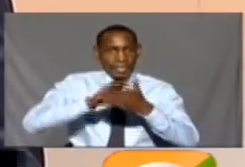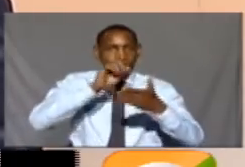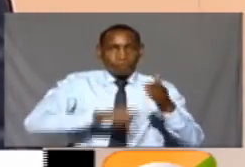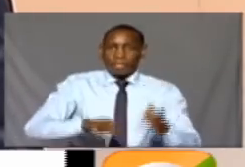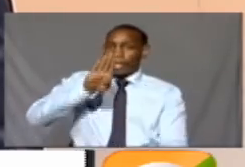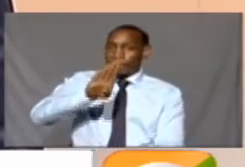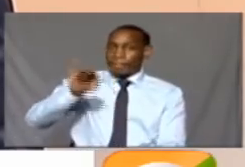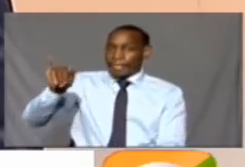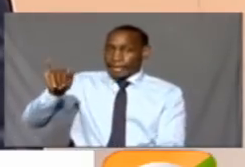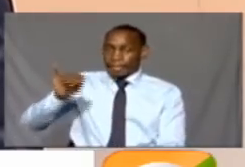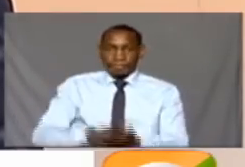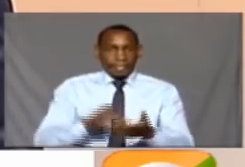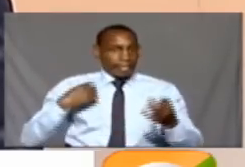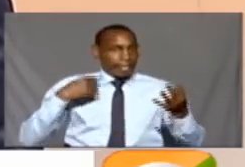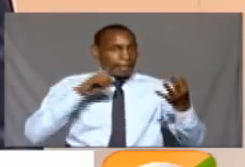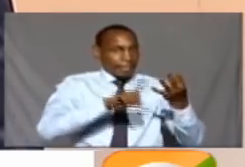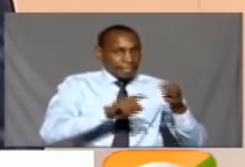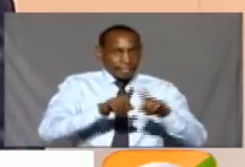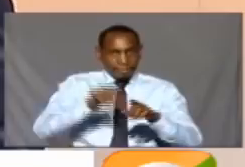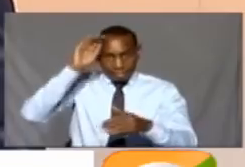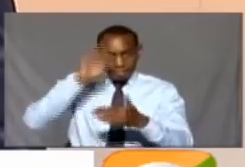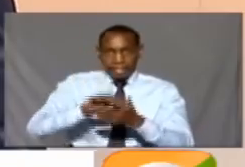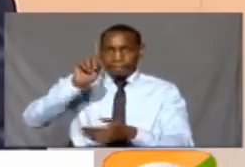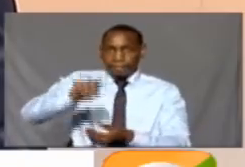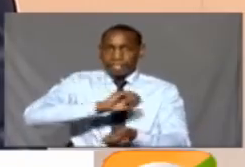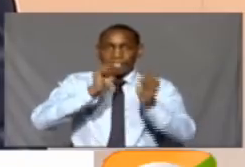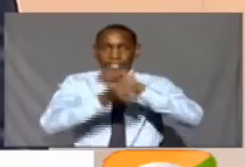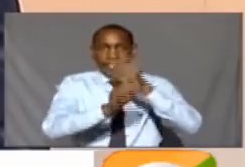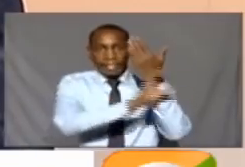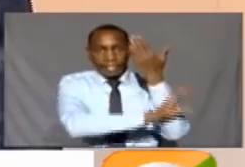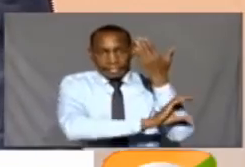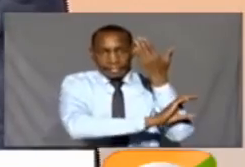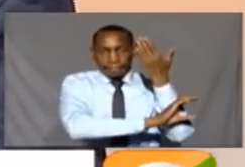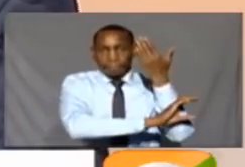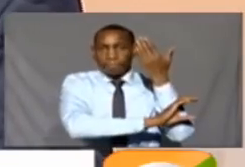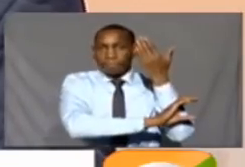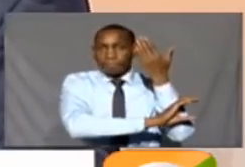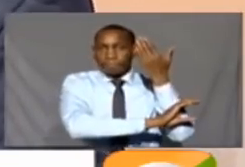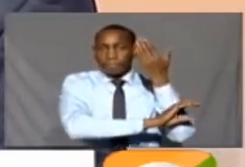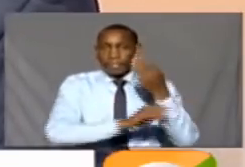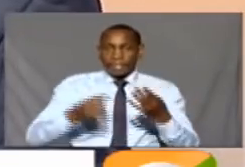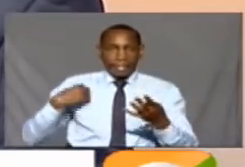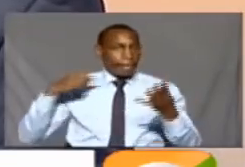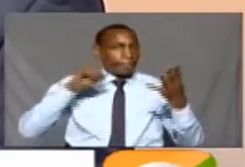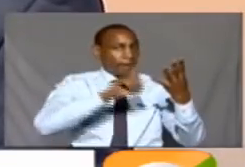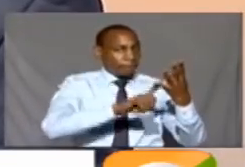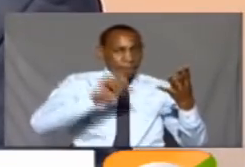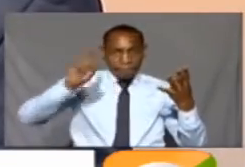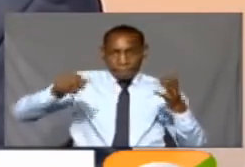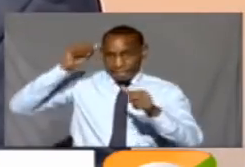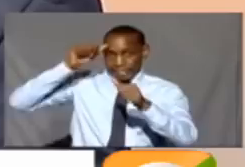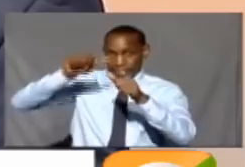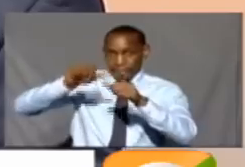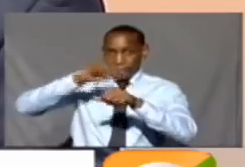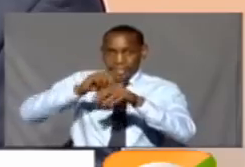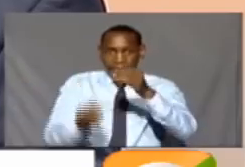BBI. Three, I believe there must be change in the country. And four, you must recall that at the launch